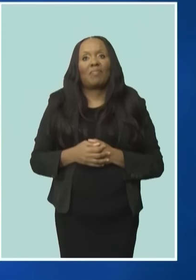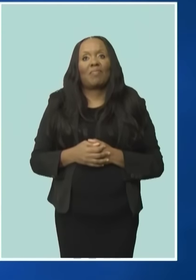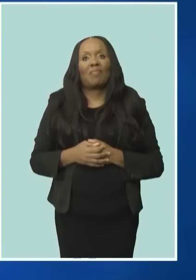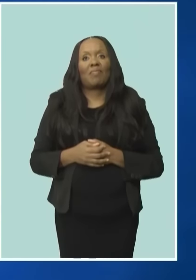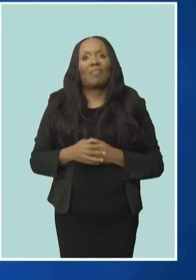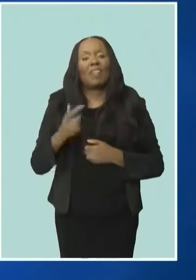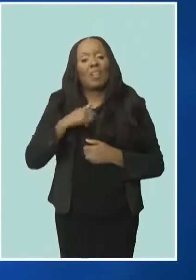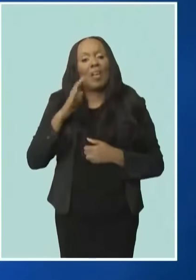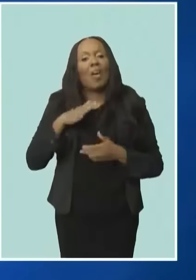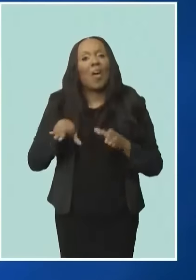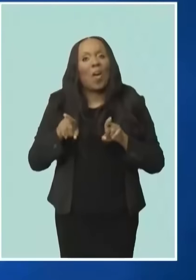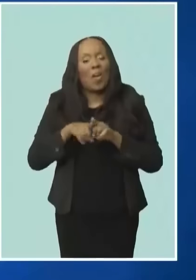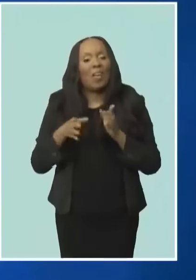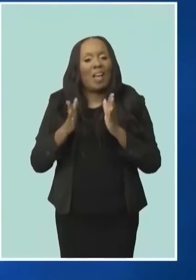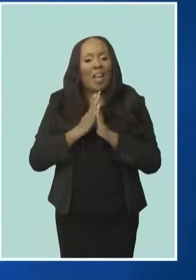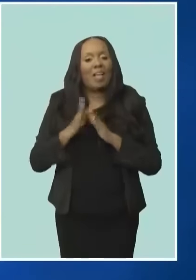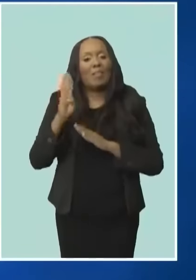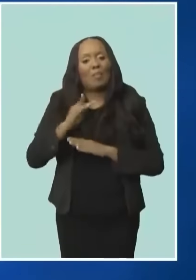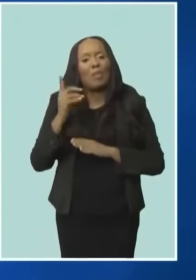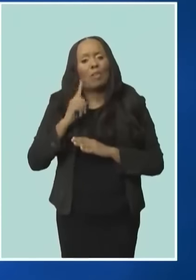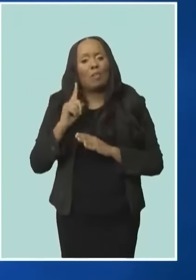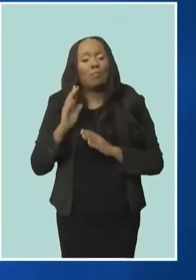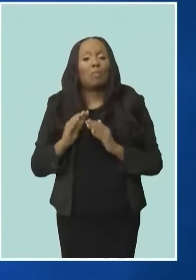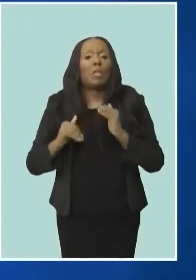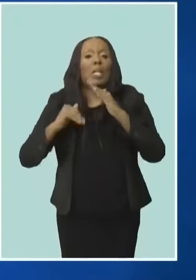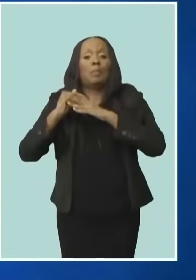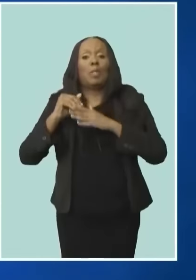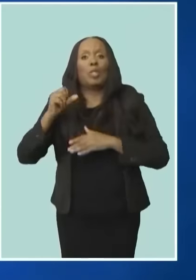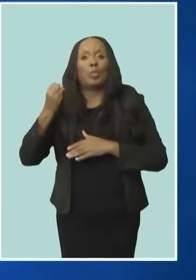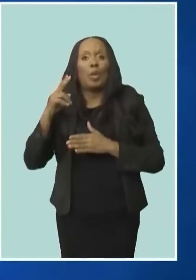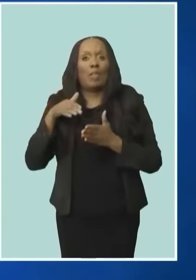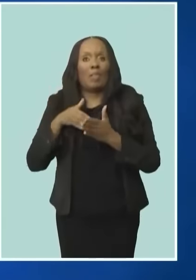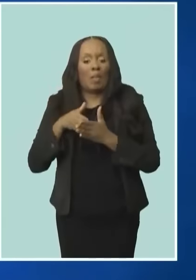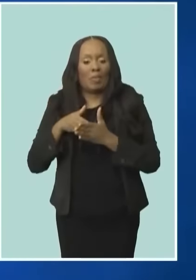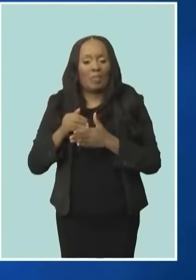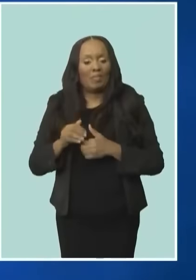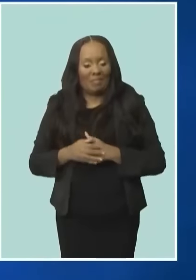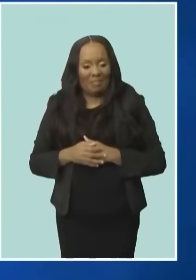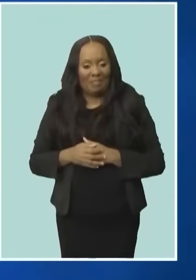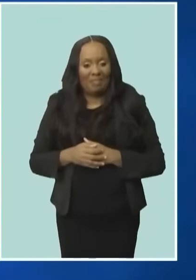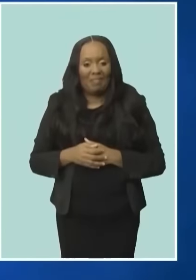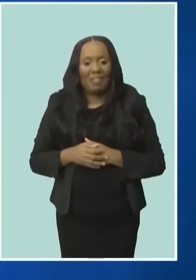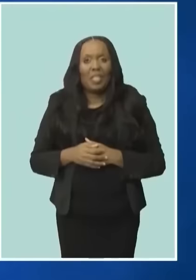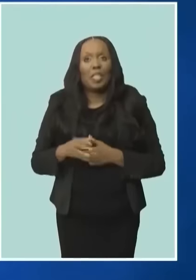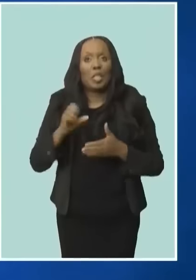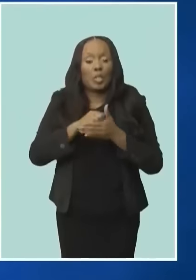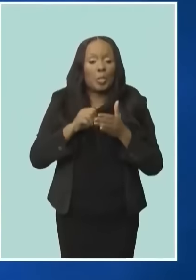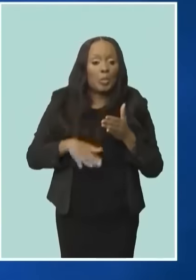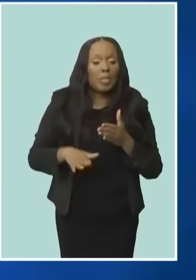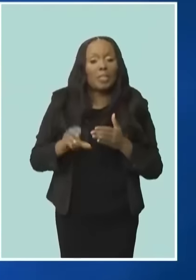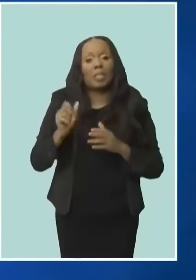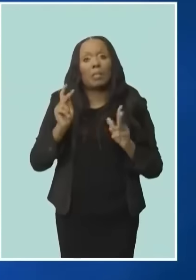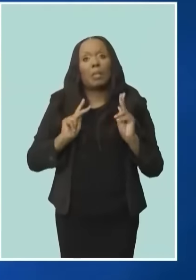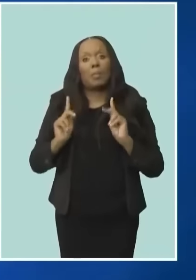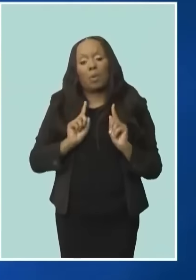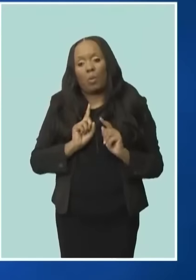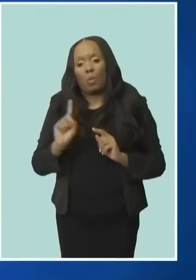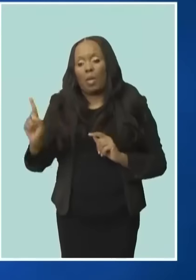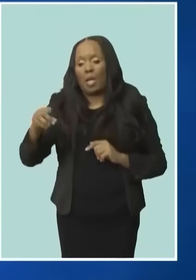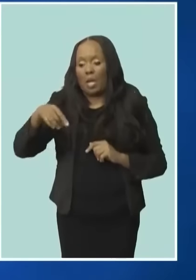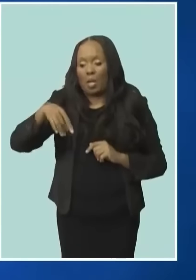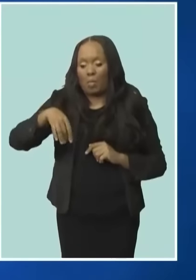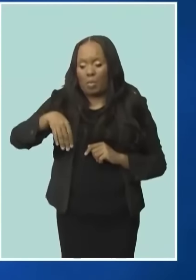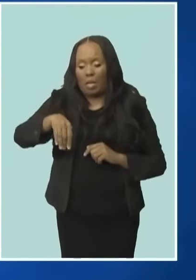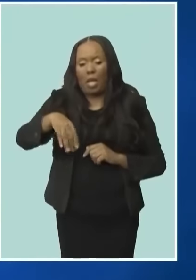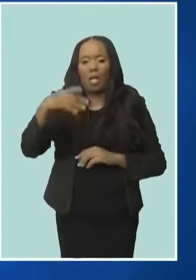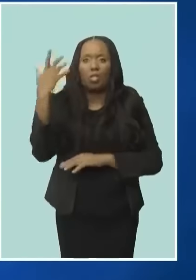12,000. Following the ceremony, students joined Prime Minister Motley and other officials for a symbolic tree planting exercise in